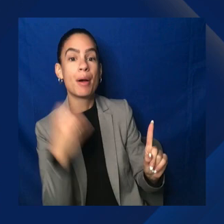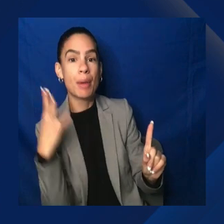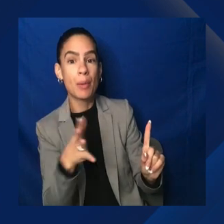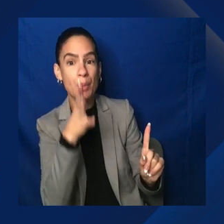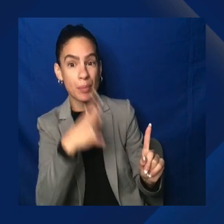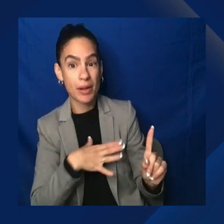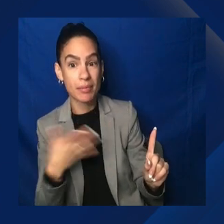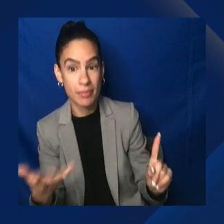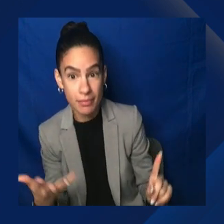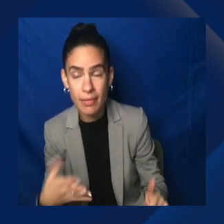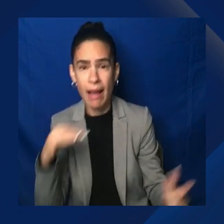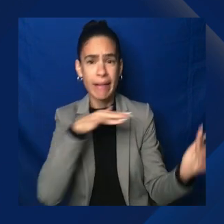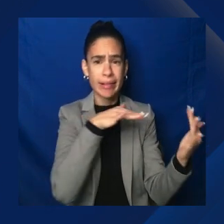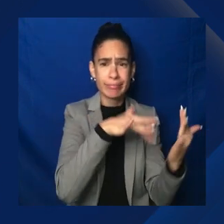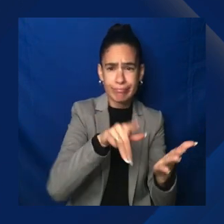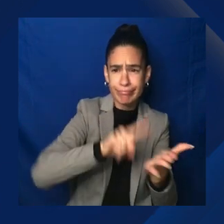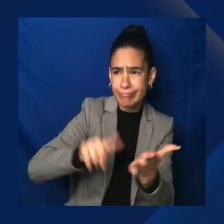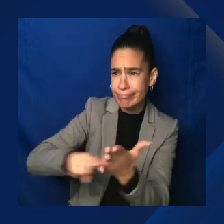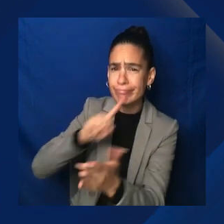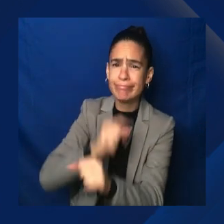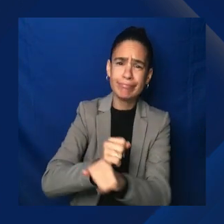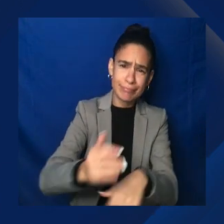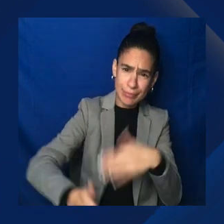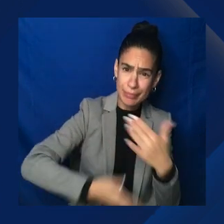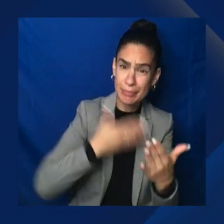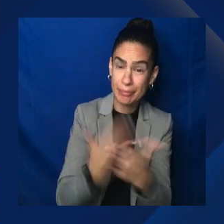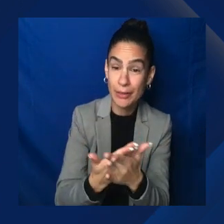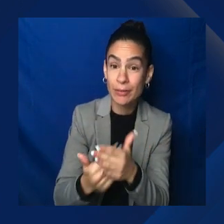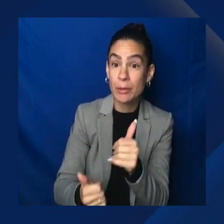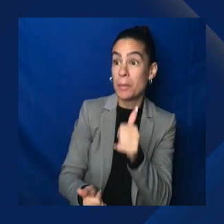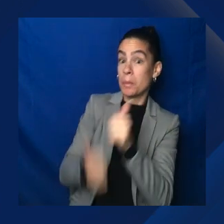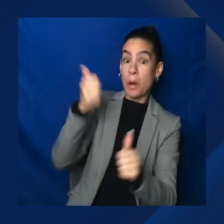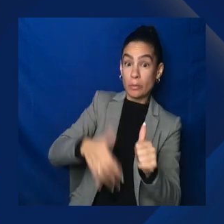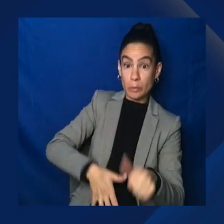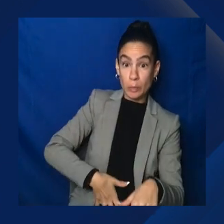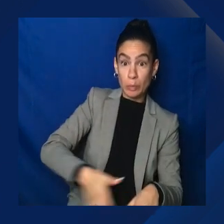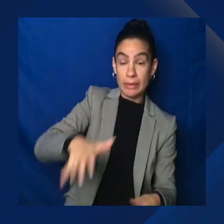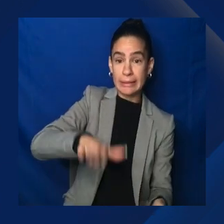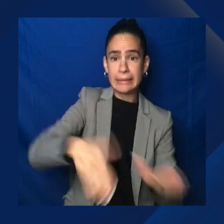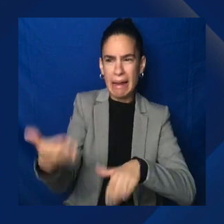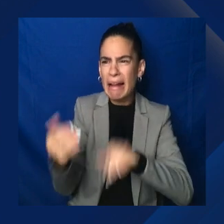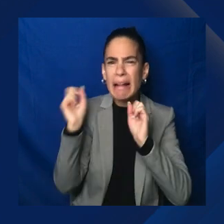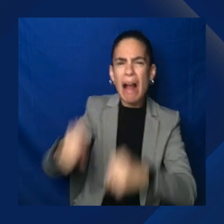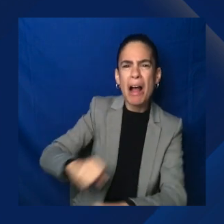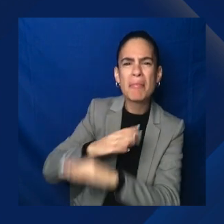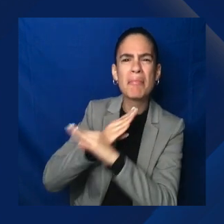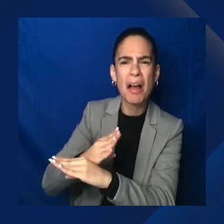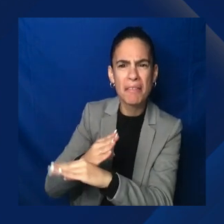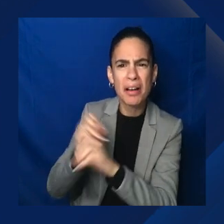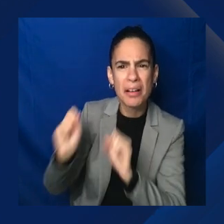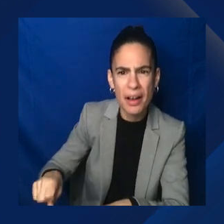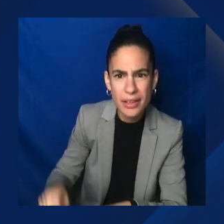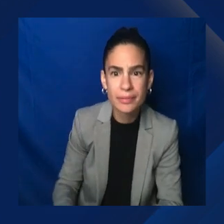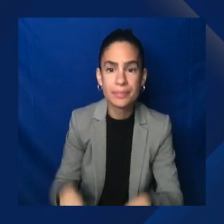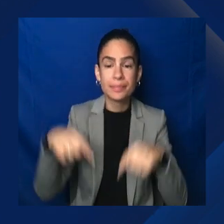preventable. Fortunately, CMS, through Medicaid and our other programs, is uniquely positioned